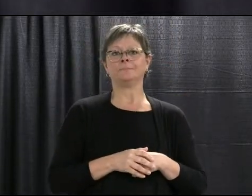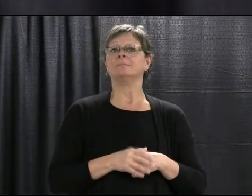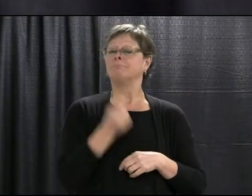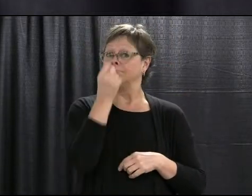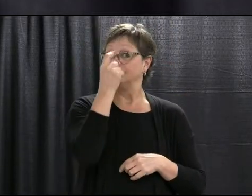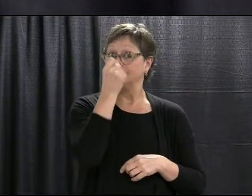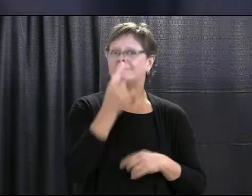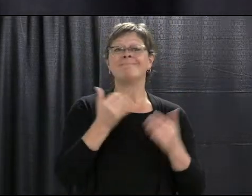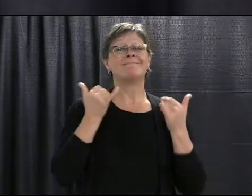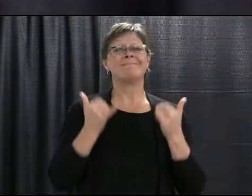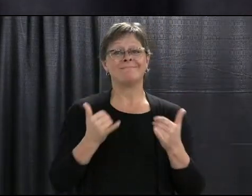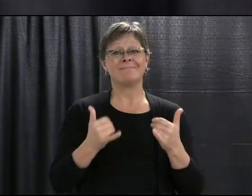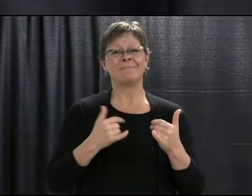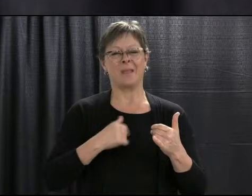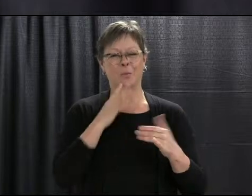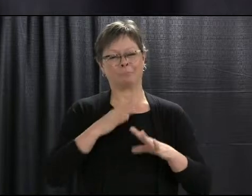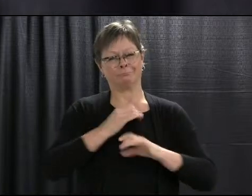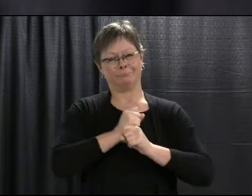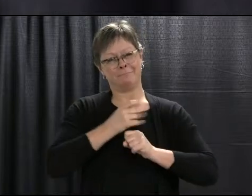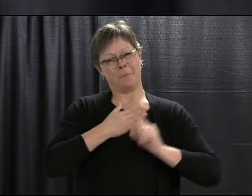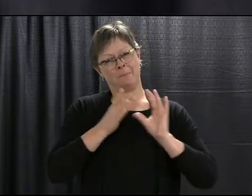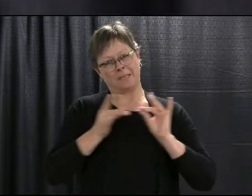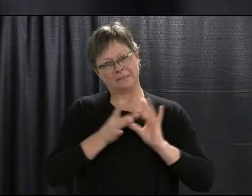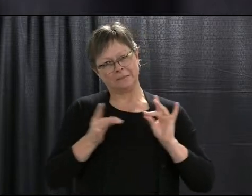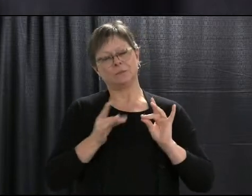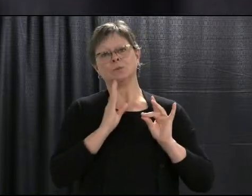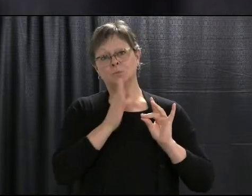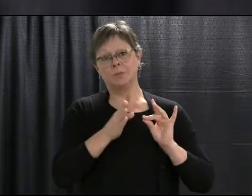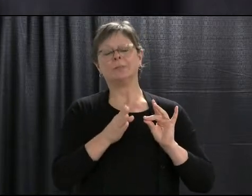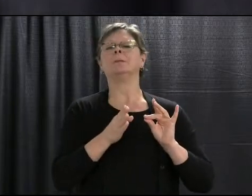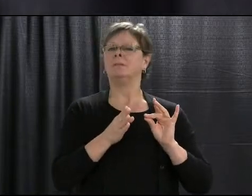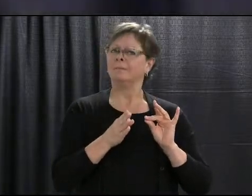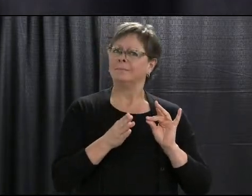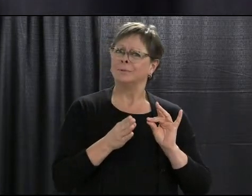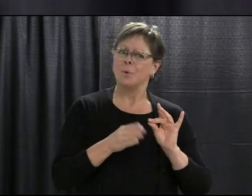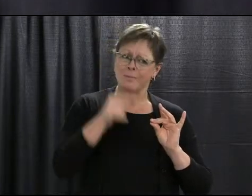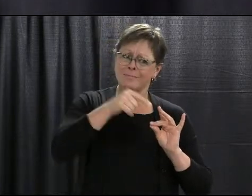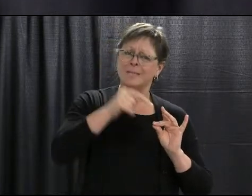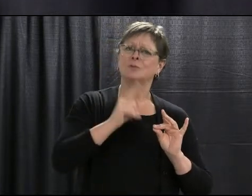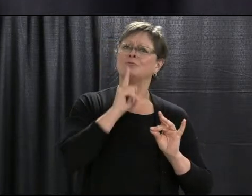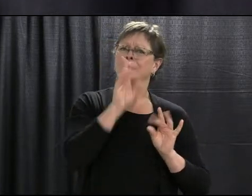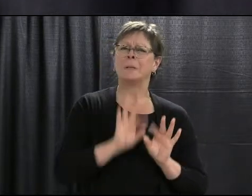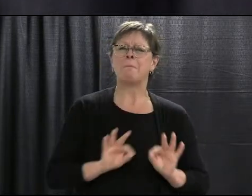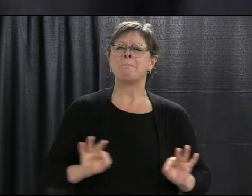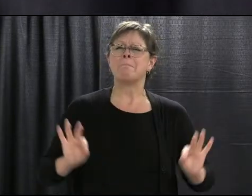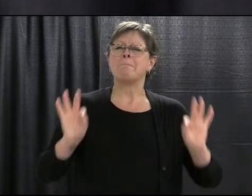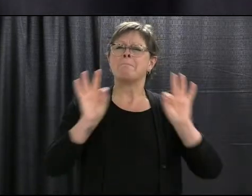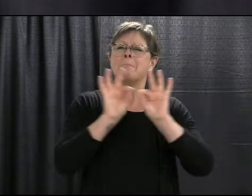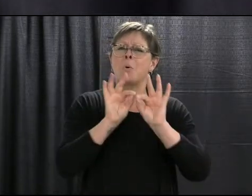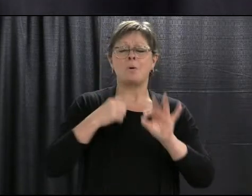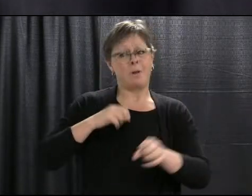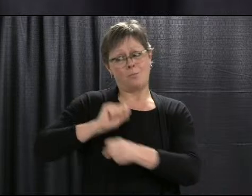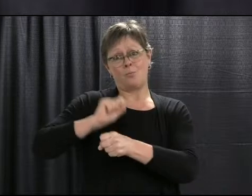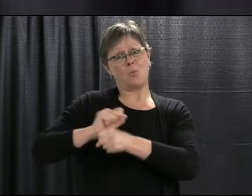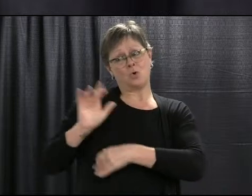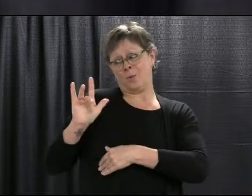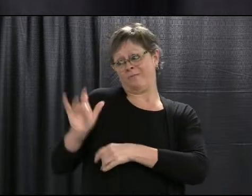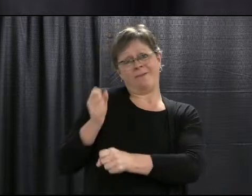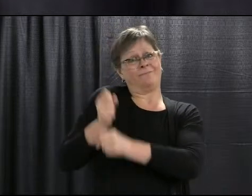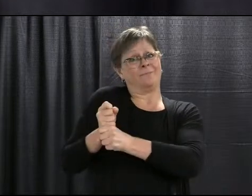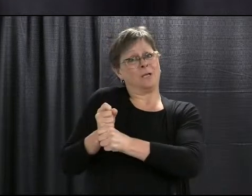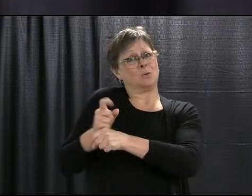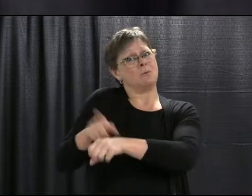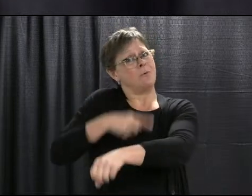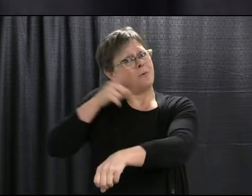with that, I would like to conclude by saying these things are really important, right? I've been at this a long time, and this